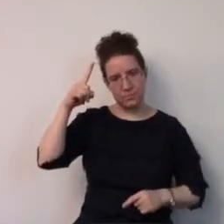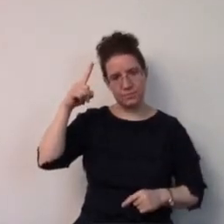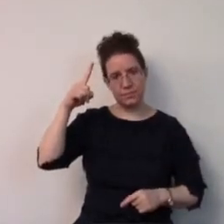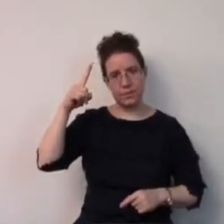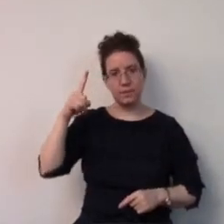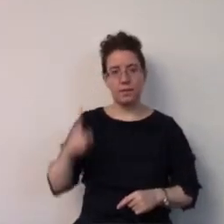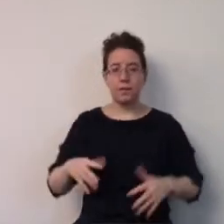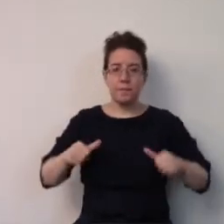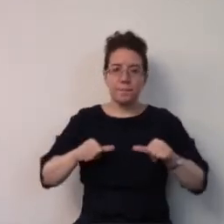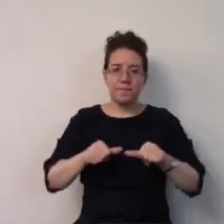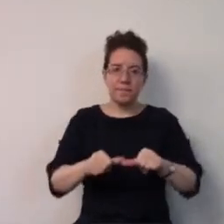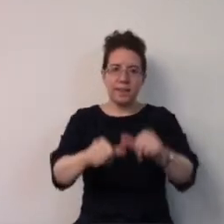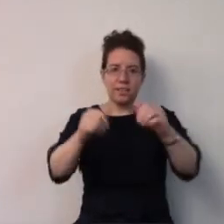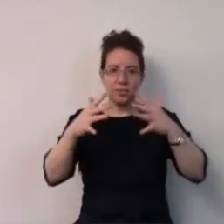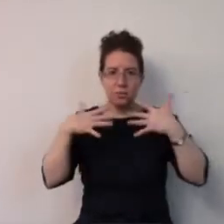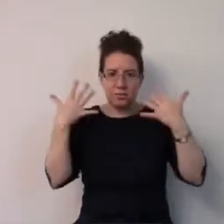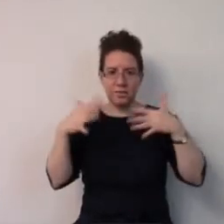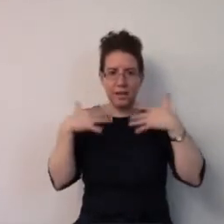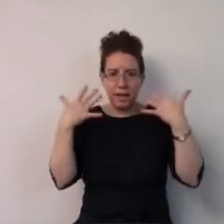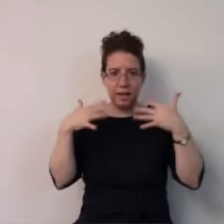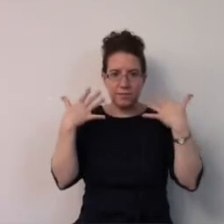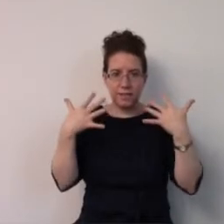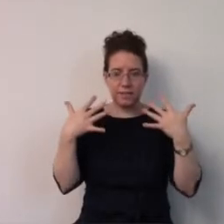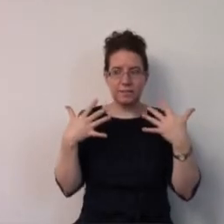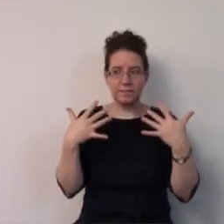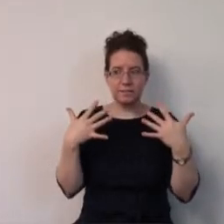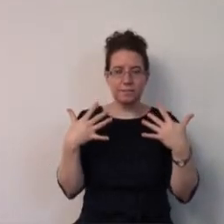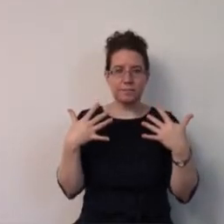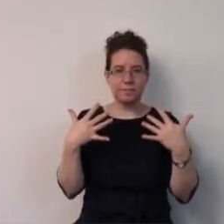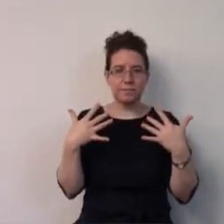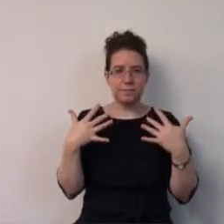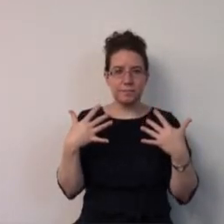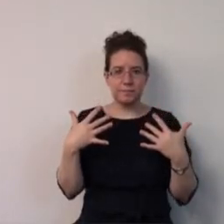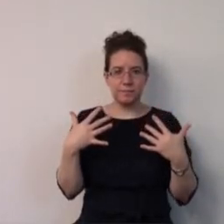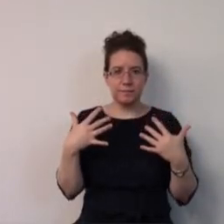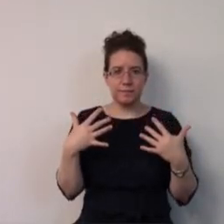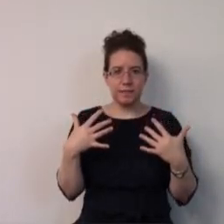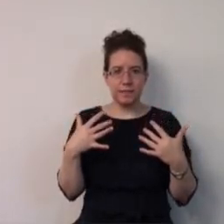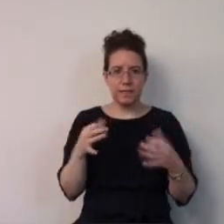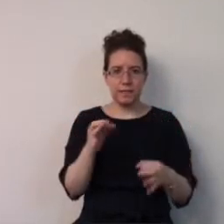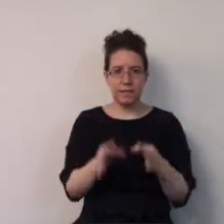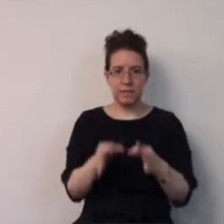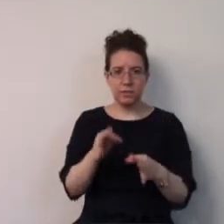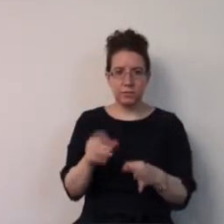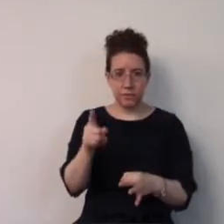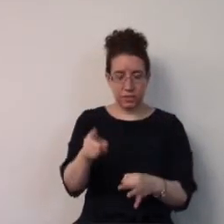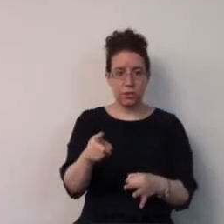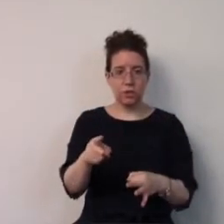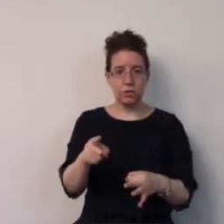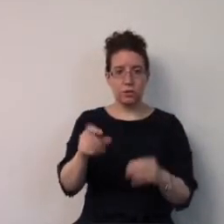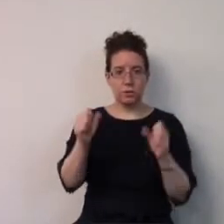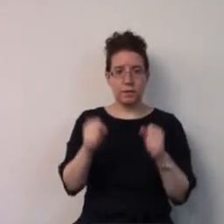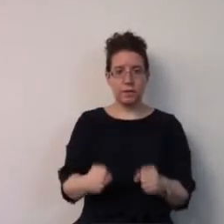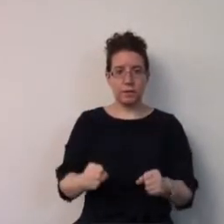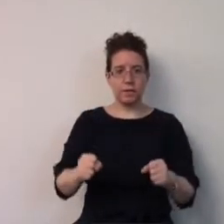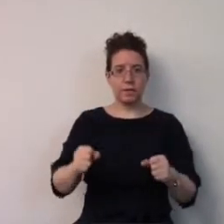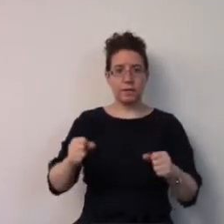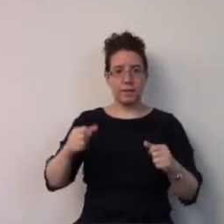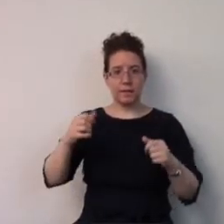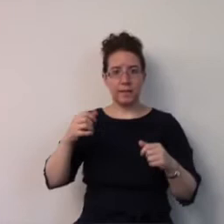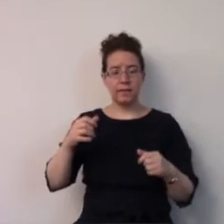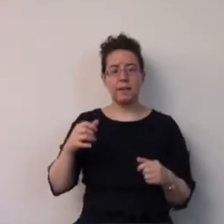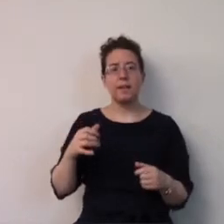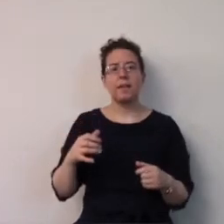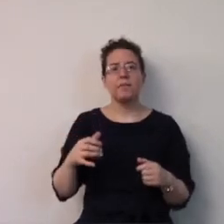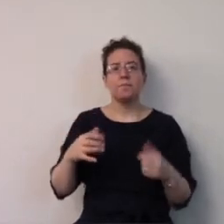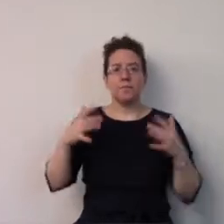If you can laugh at it, you can live with it. Oh yes, if you can laugh with it, you can live with